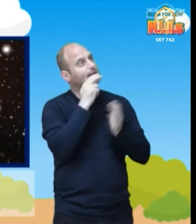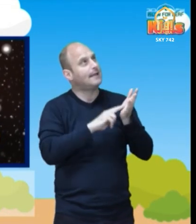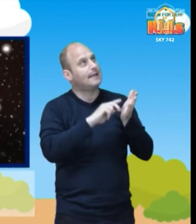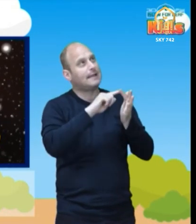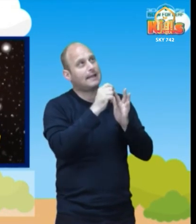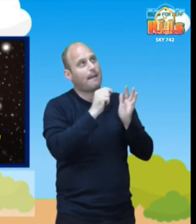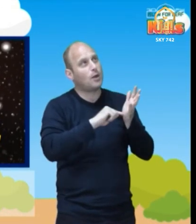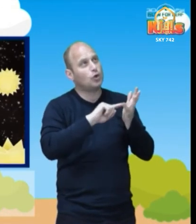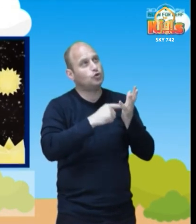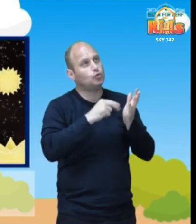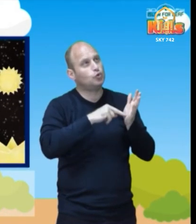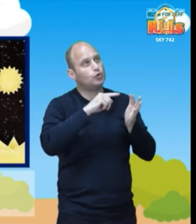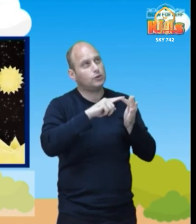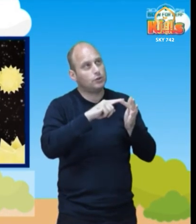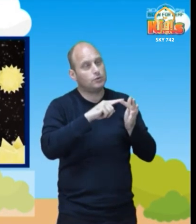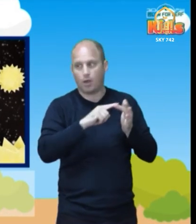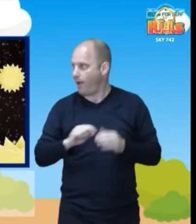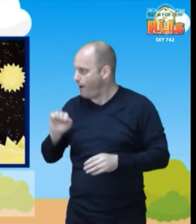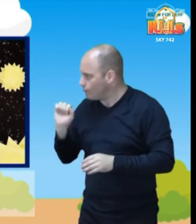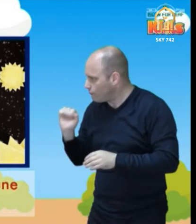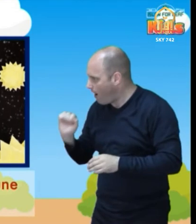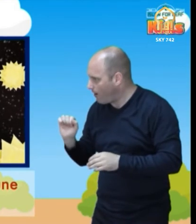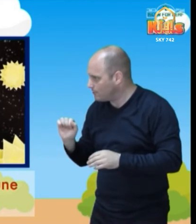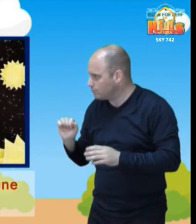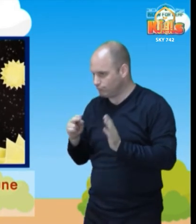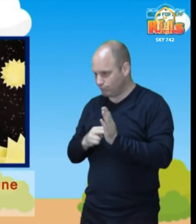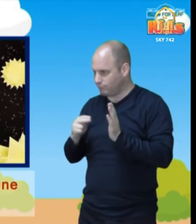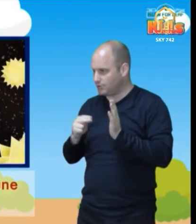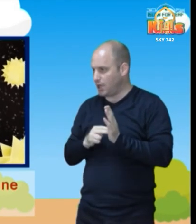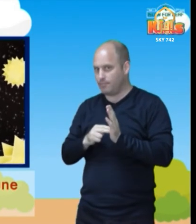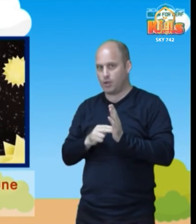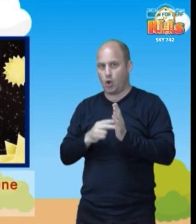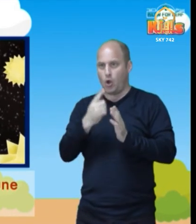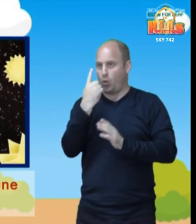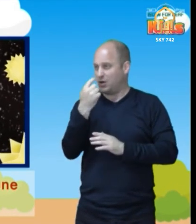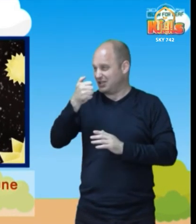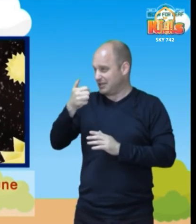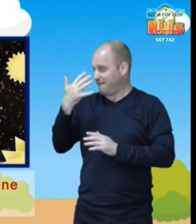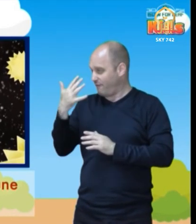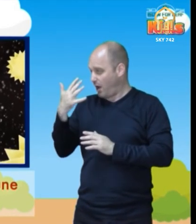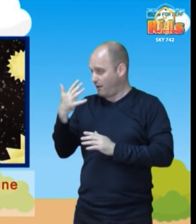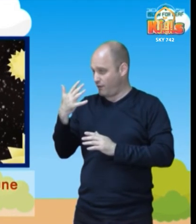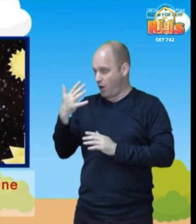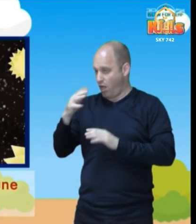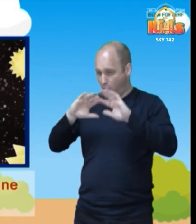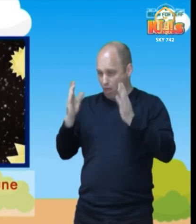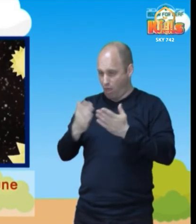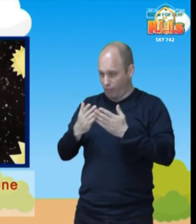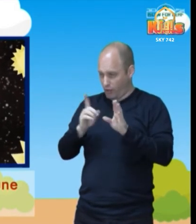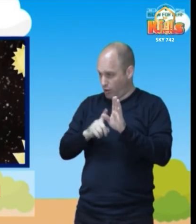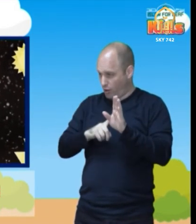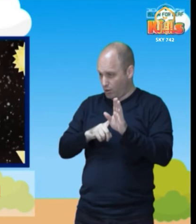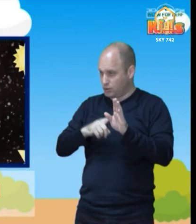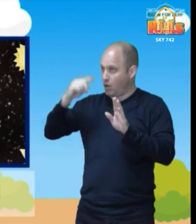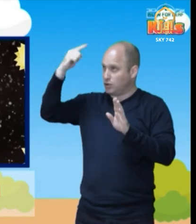Neptune? That's right, sis. Did you know that Neptune takes 165 Earth years